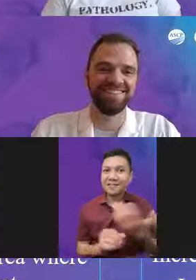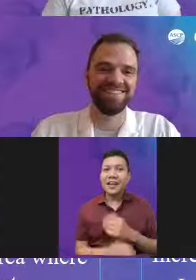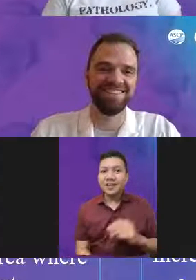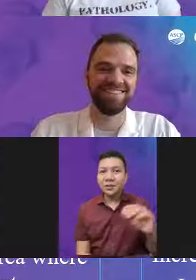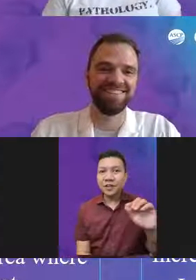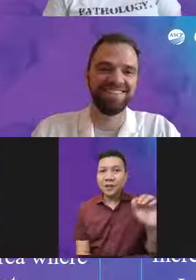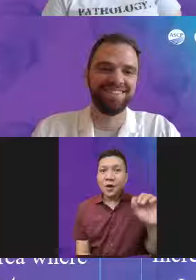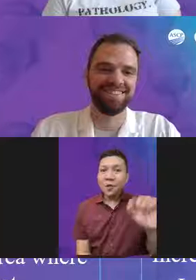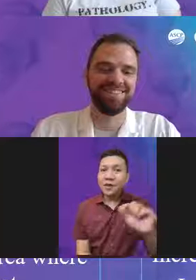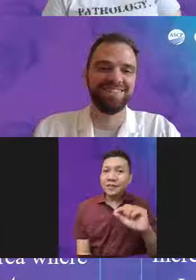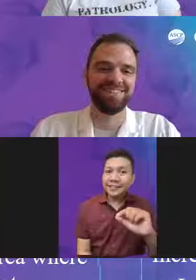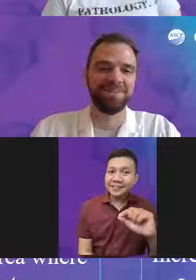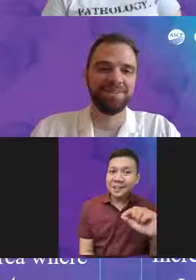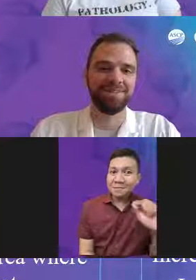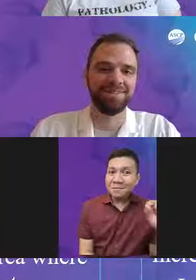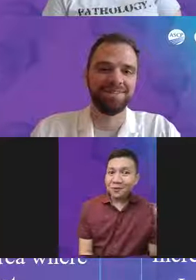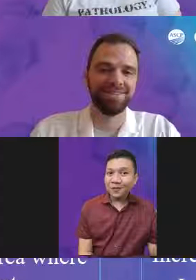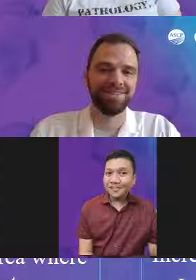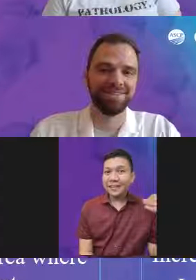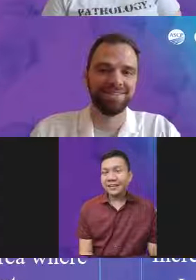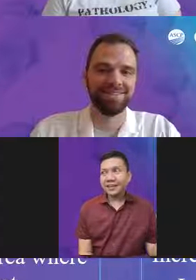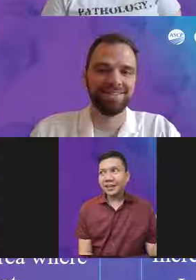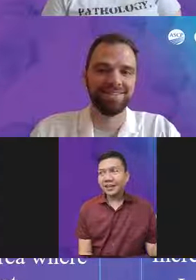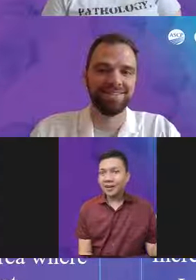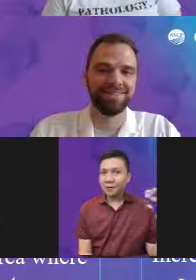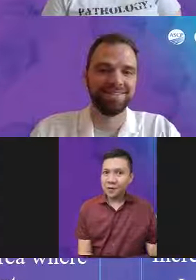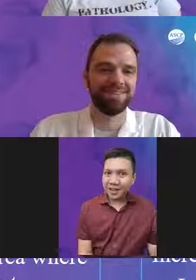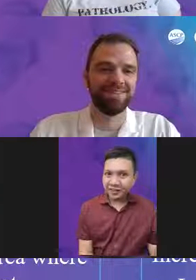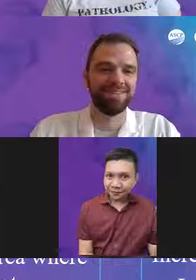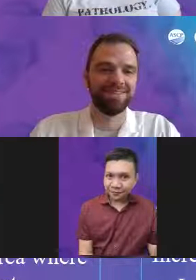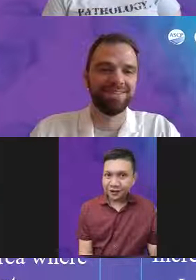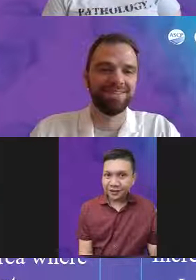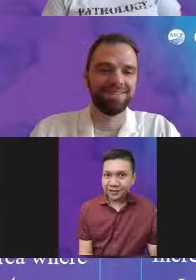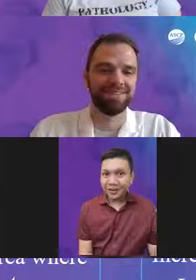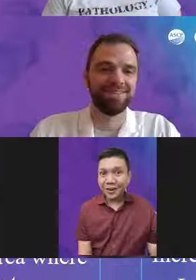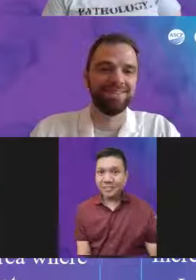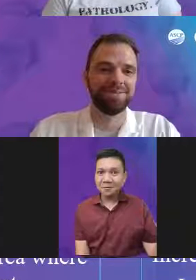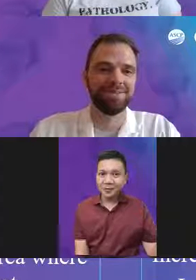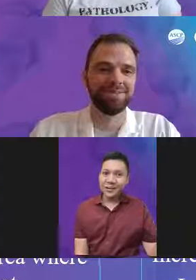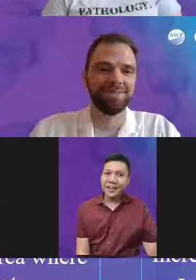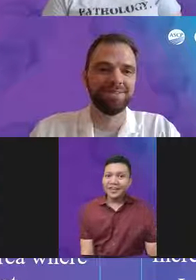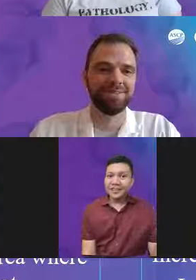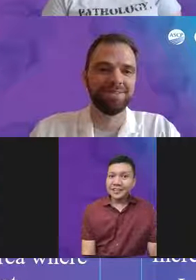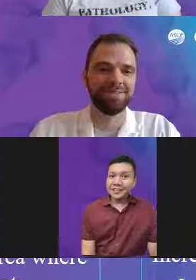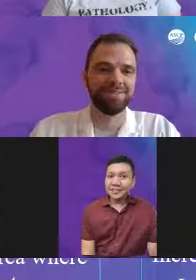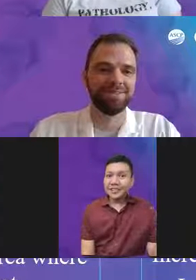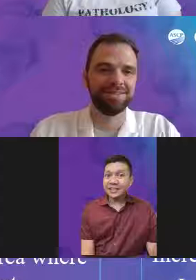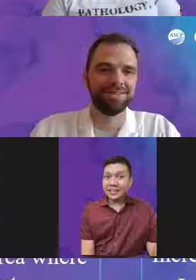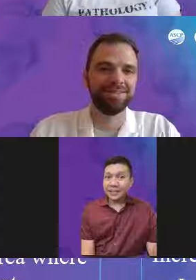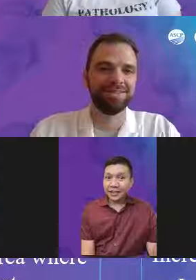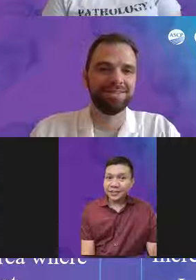didn't even, you know, that's one of the things that people take for granted for is the RDW. Mm-hmm. That tells